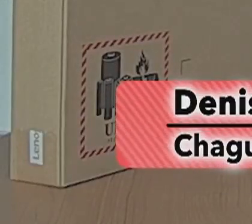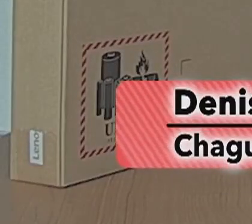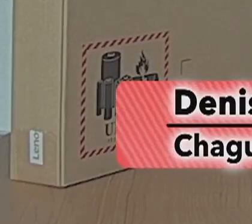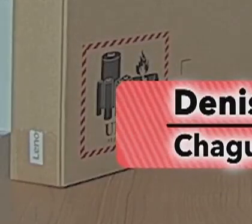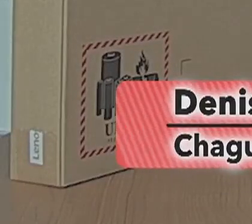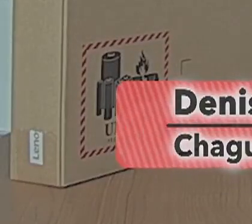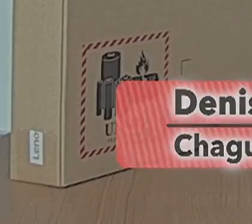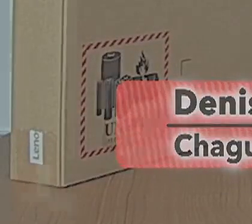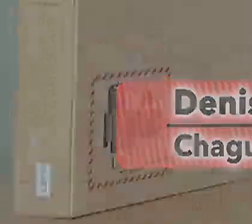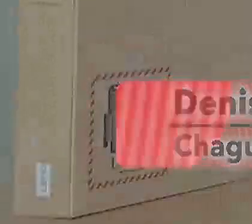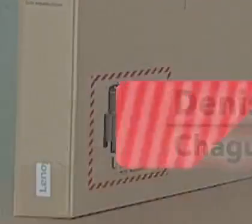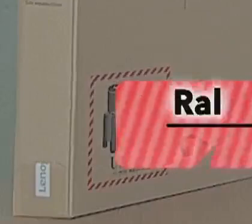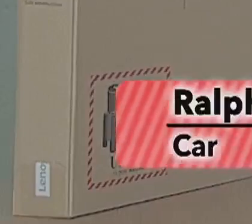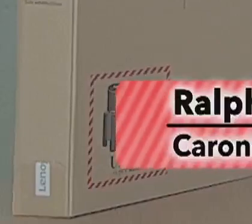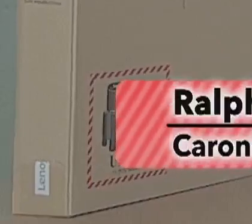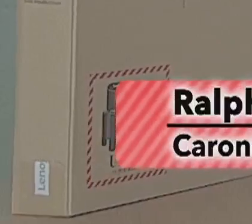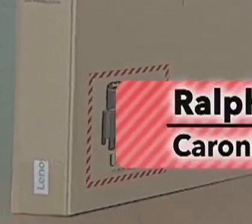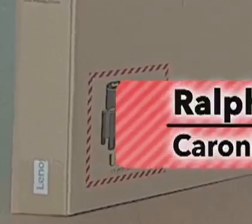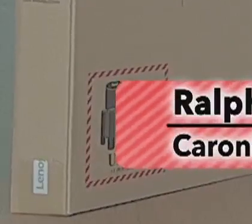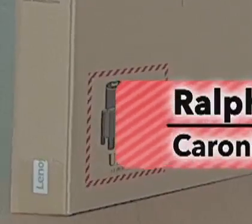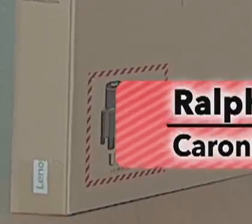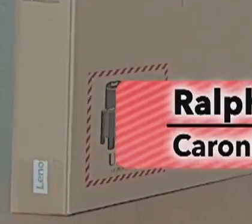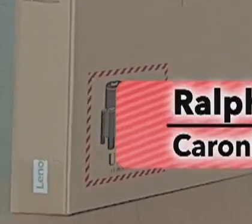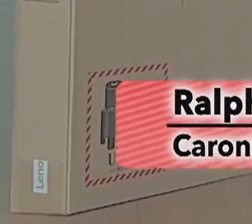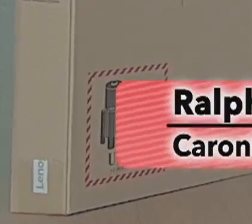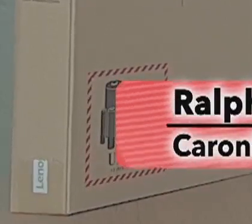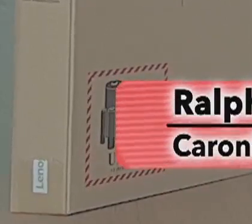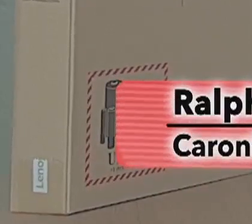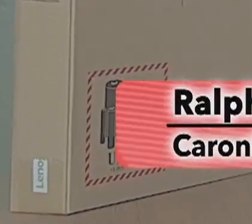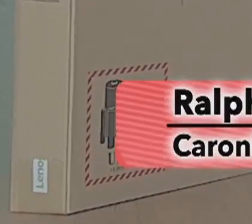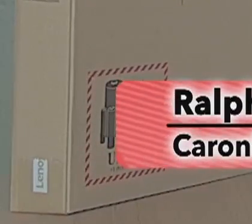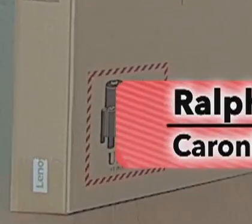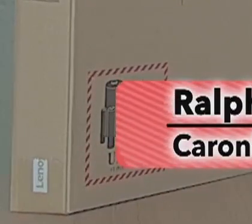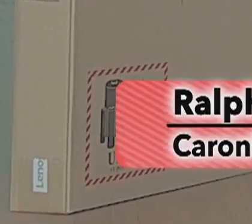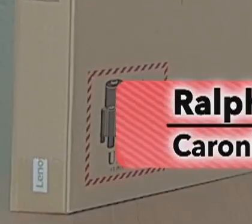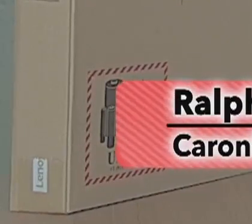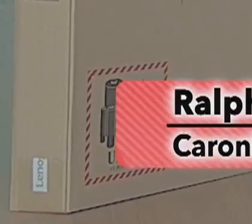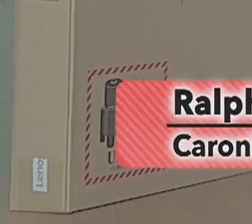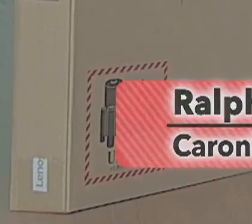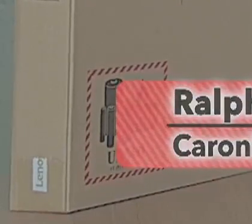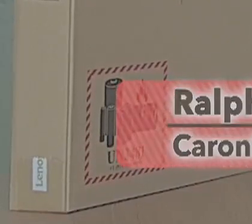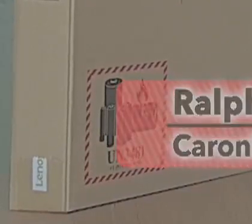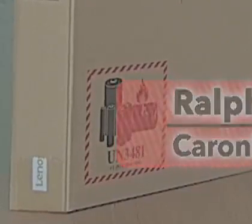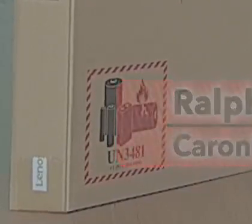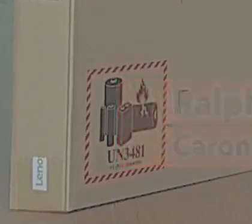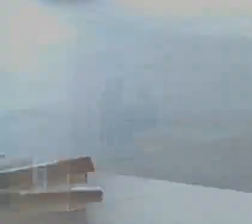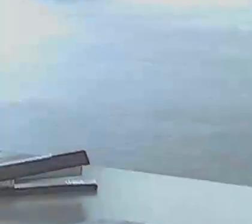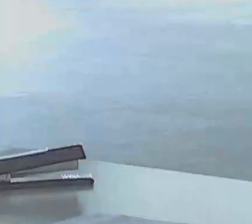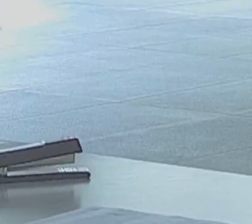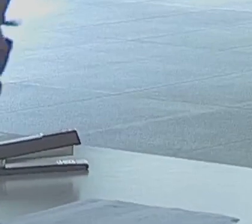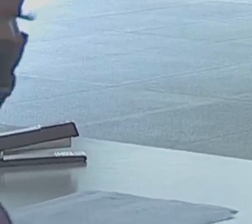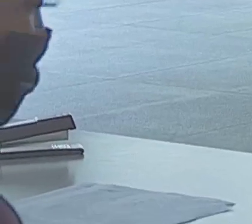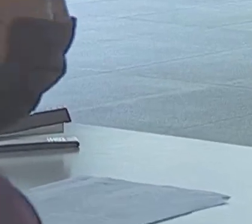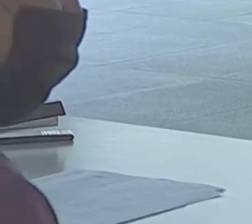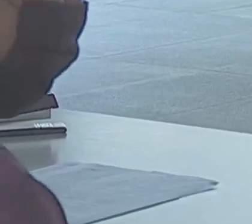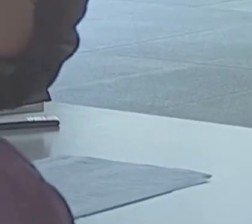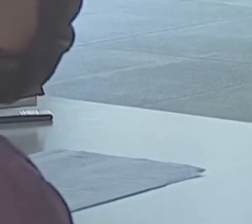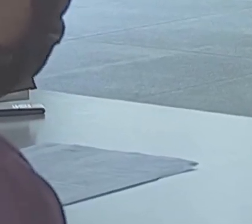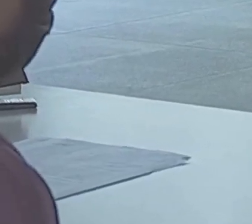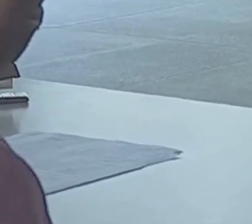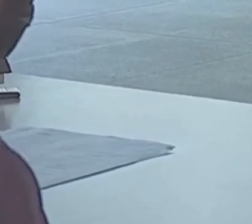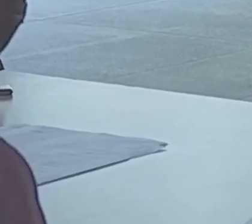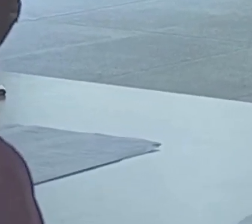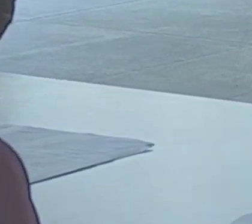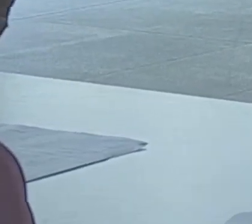those students who are needy. My name is Ralph Peter. I am the principal of Karani Hindu School. This morning I'm